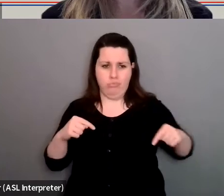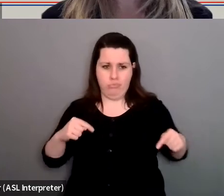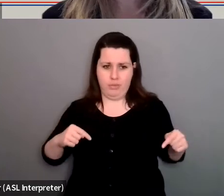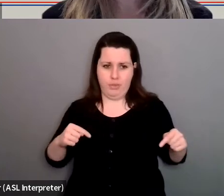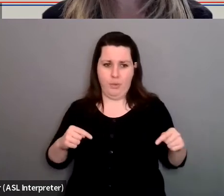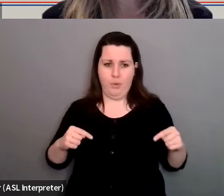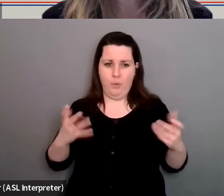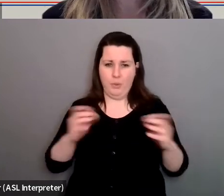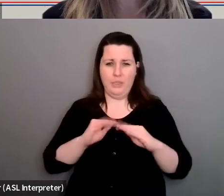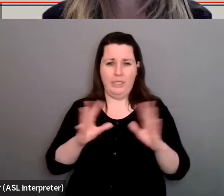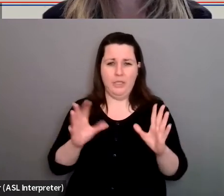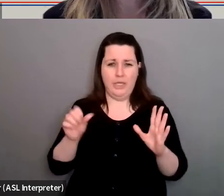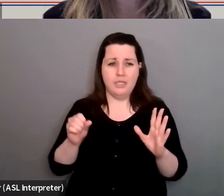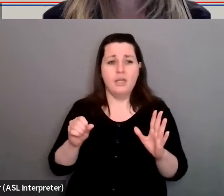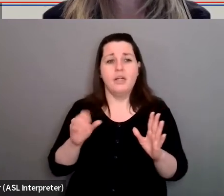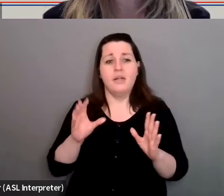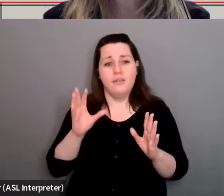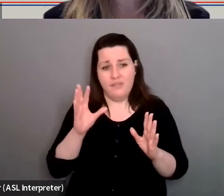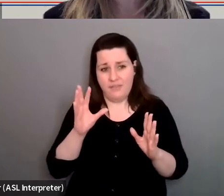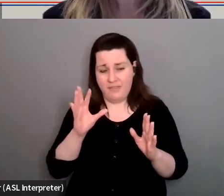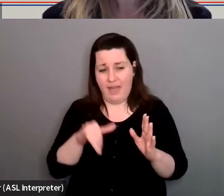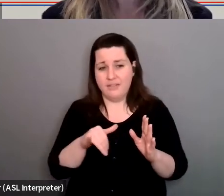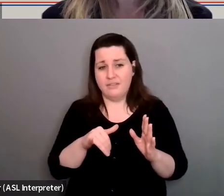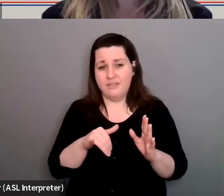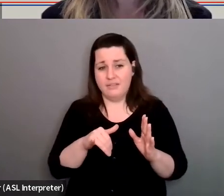we are clear, because this is something that changed in